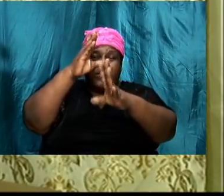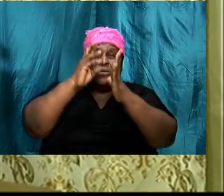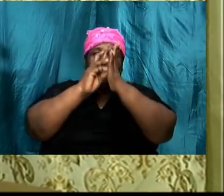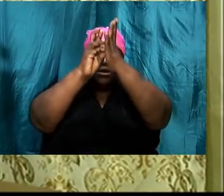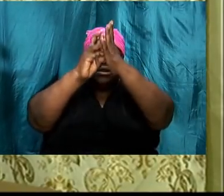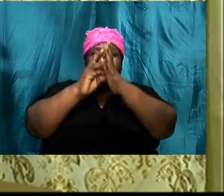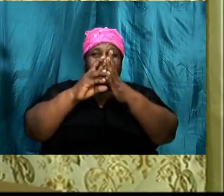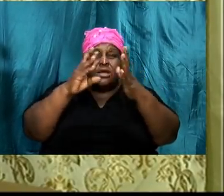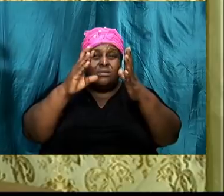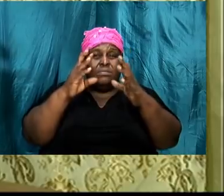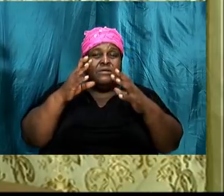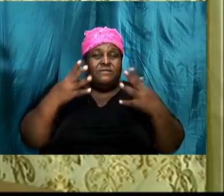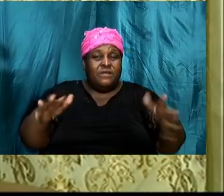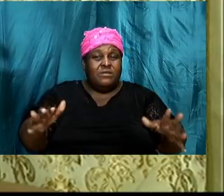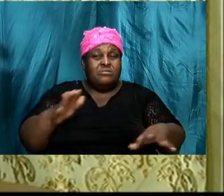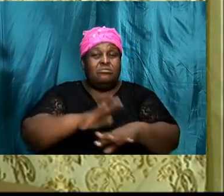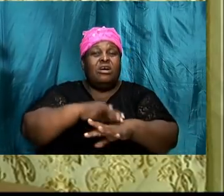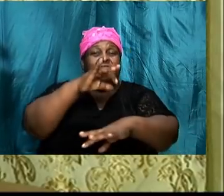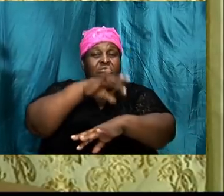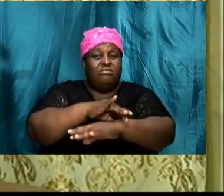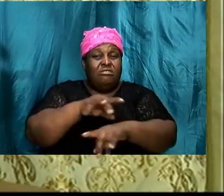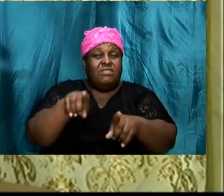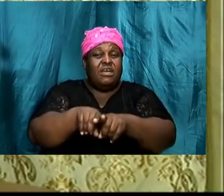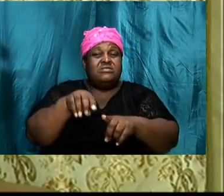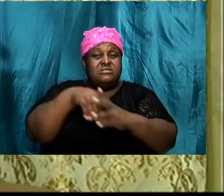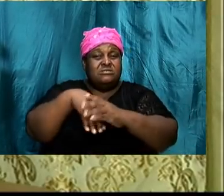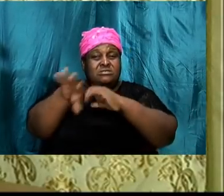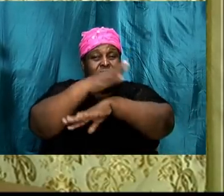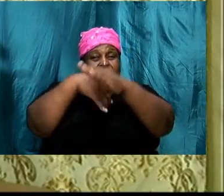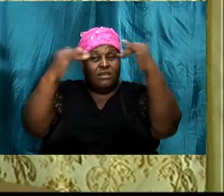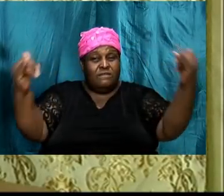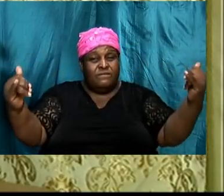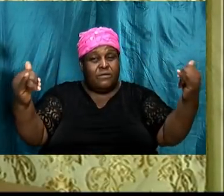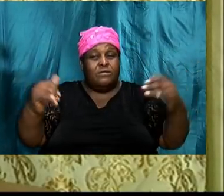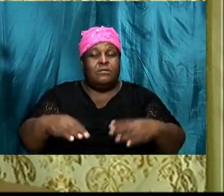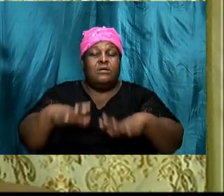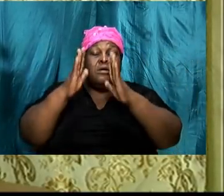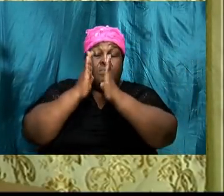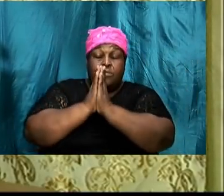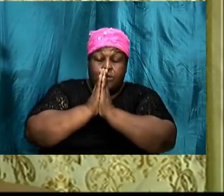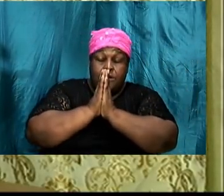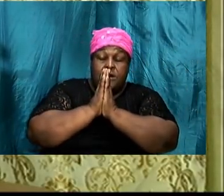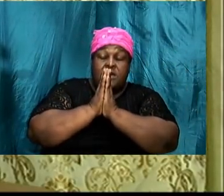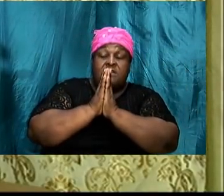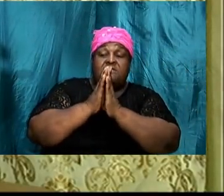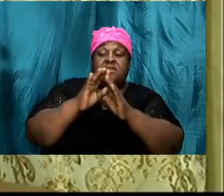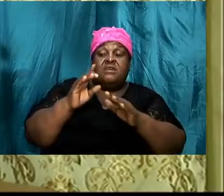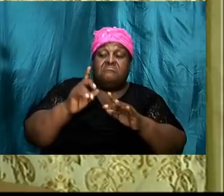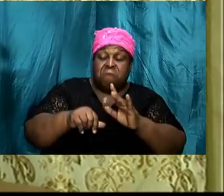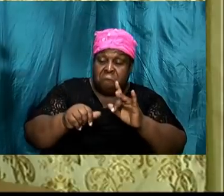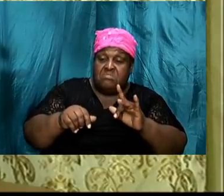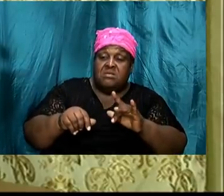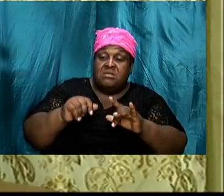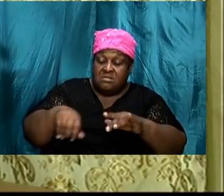heaven. And this is just a bit of recap. Matthew 6, 9-10, He says, Pray then in this way.